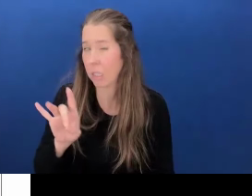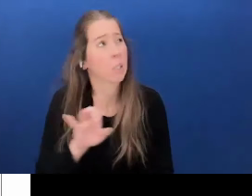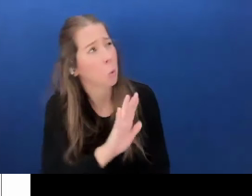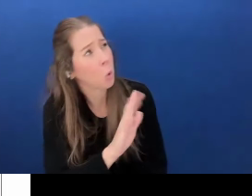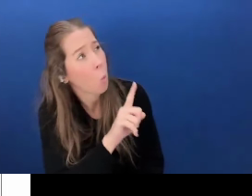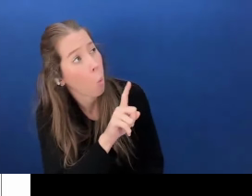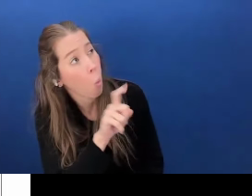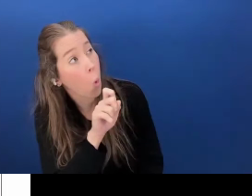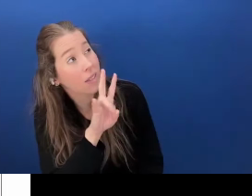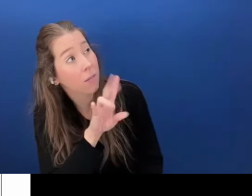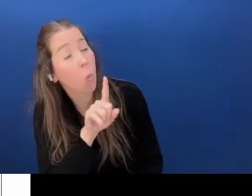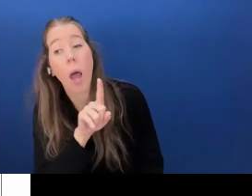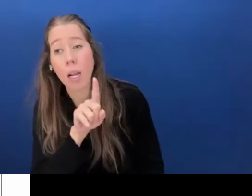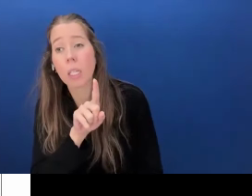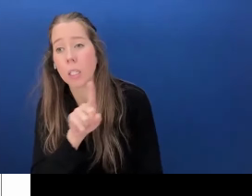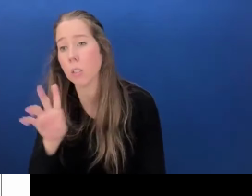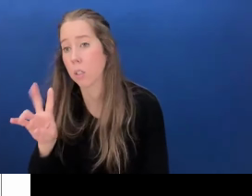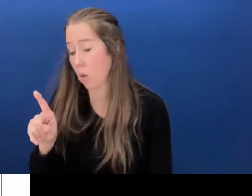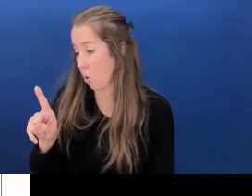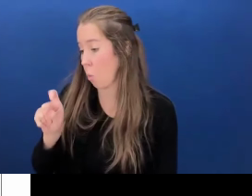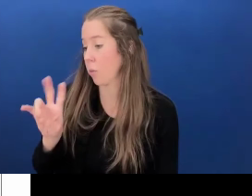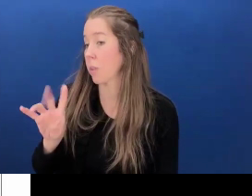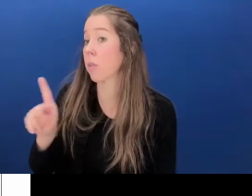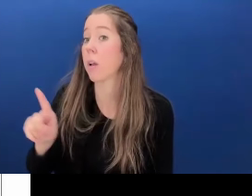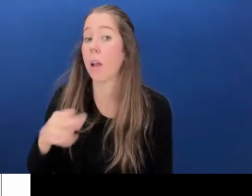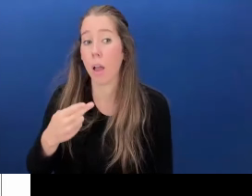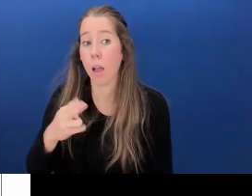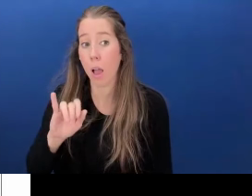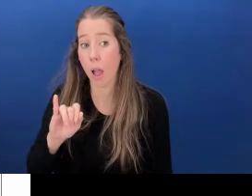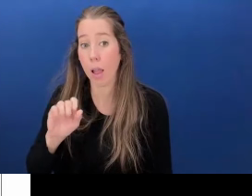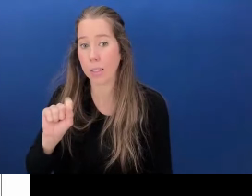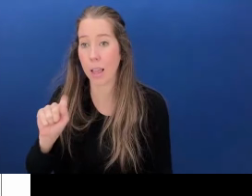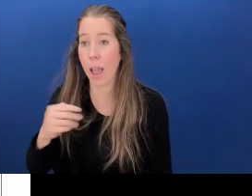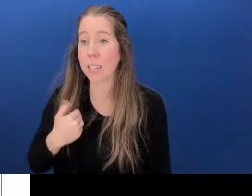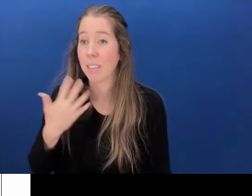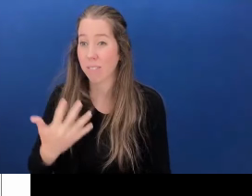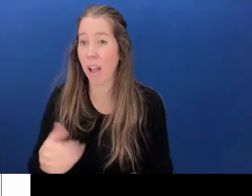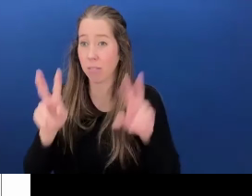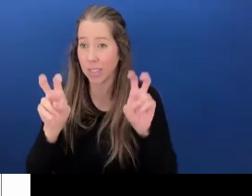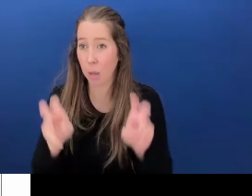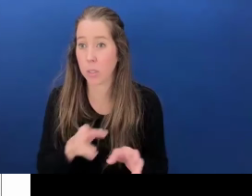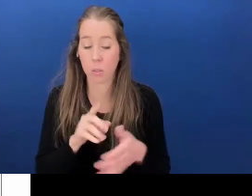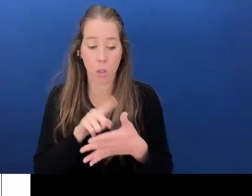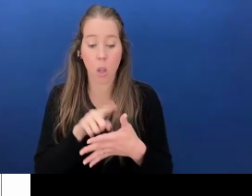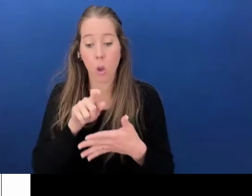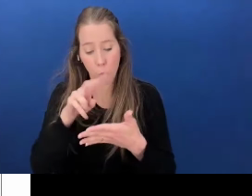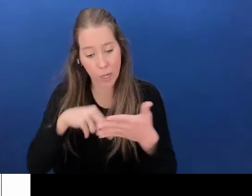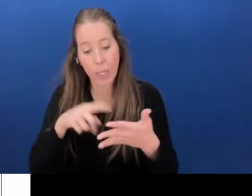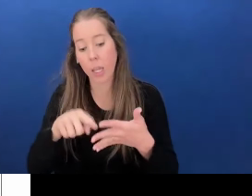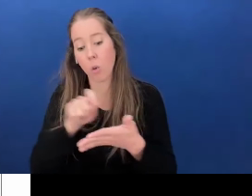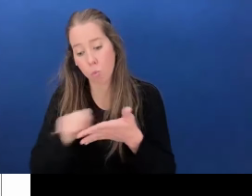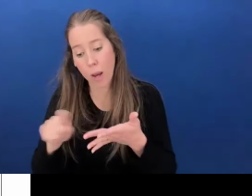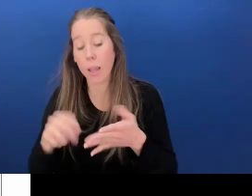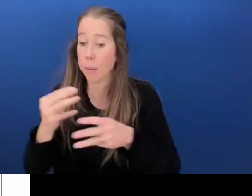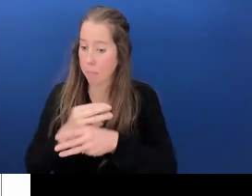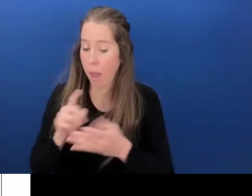All 171. five. 171. The HiSET has 5 subject areas, so it's reading, writing, math, science,